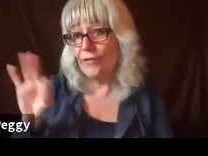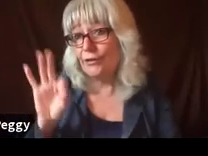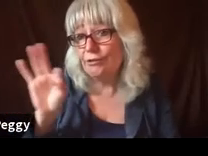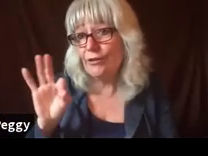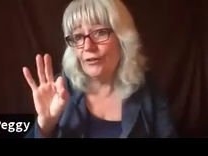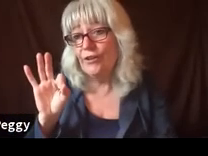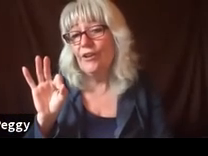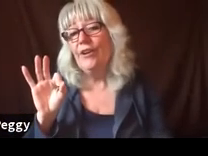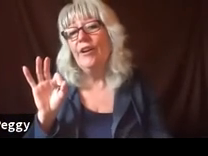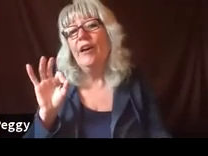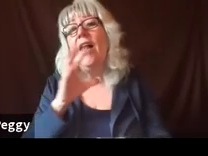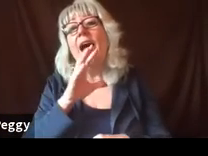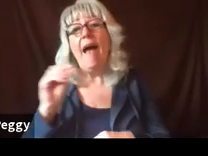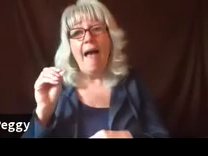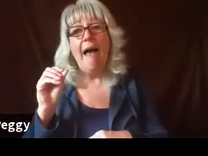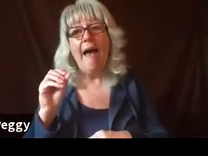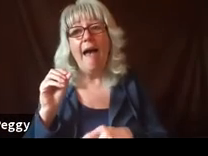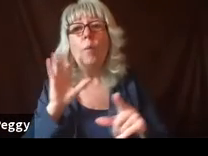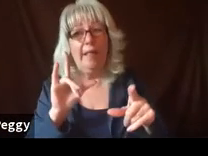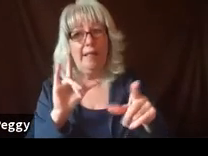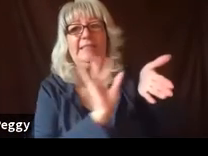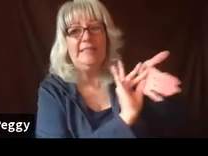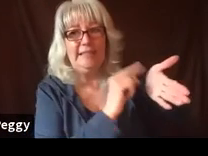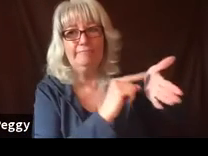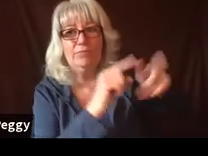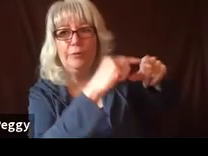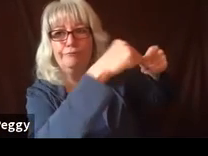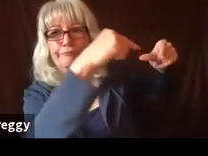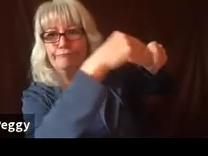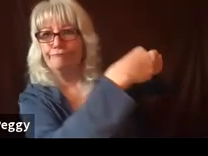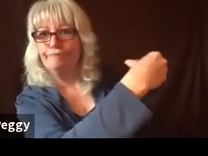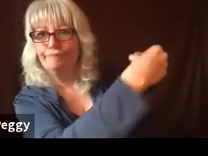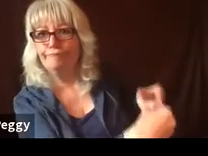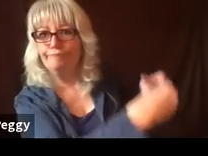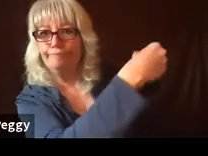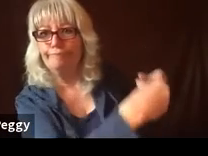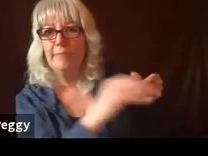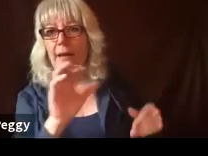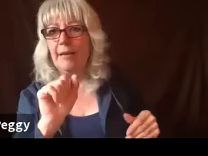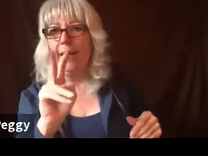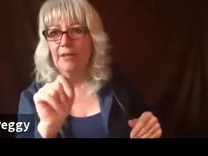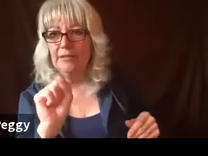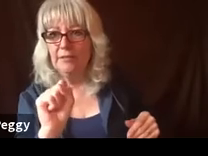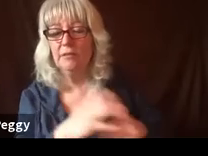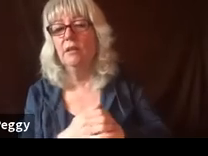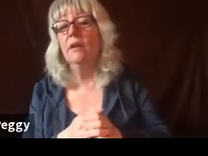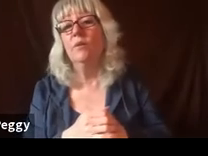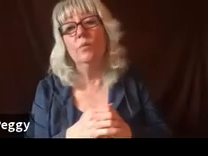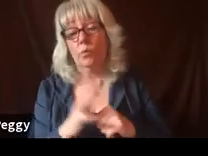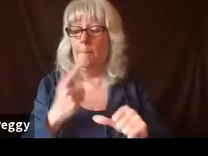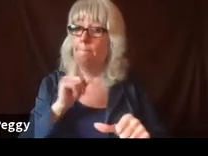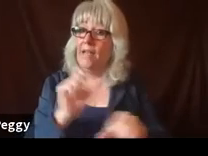furniture and your canvas. So you want to set up properly